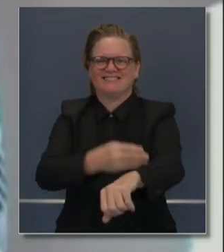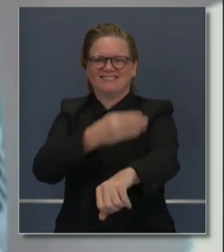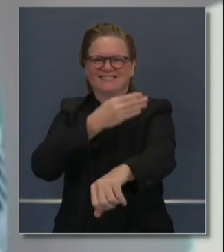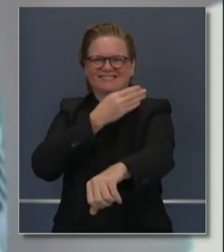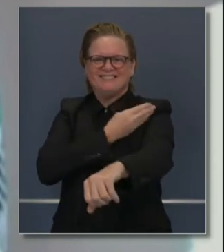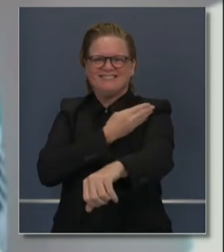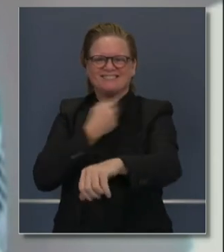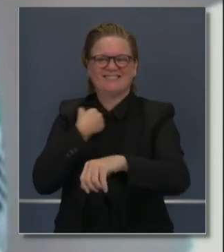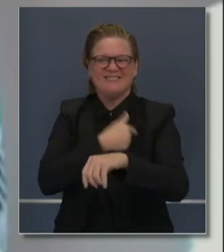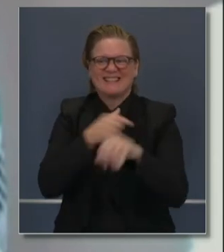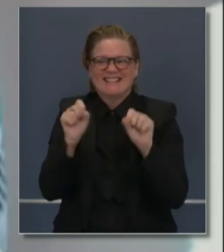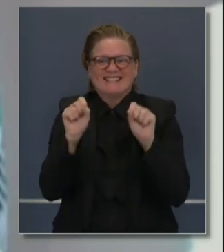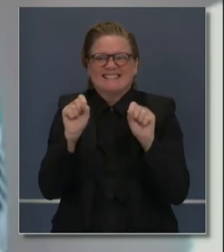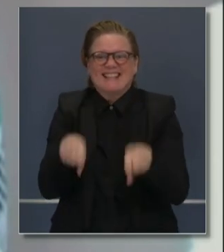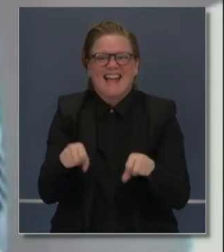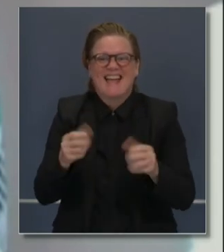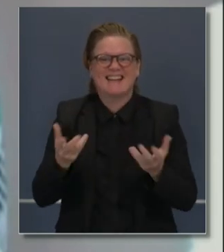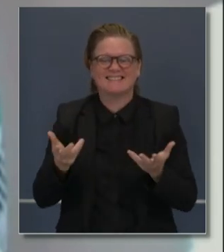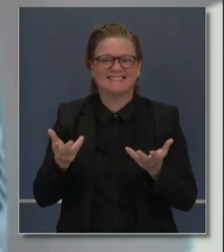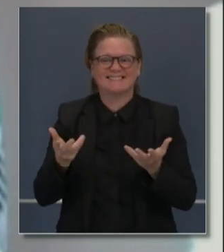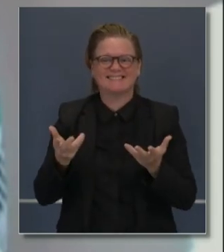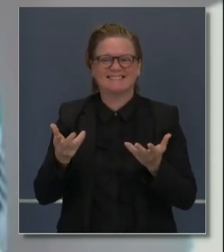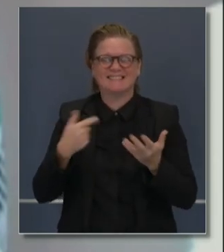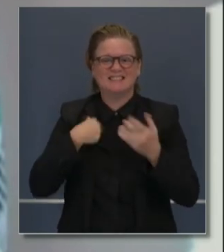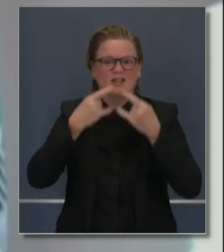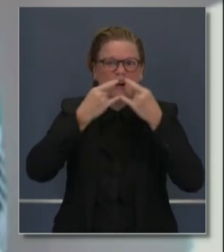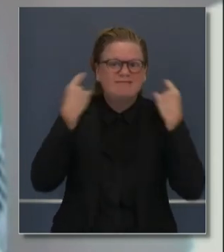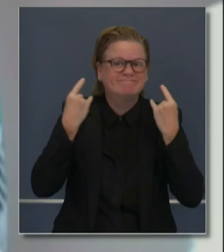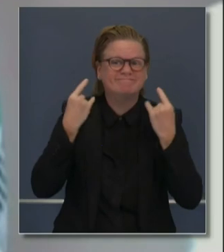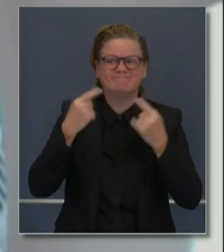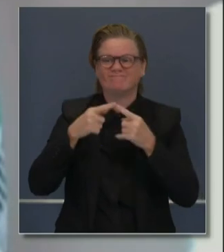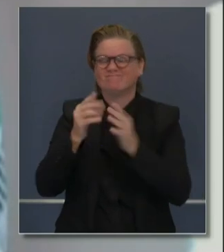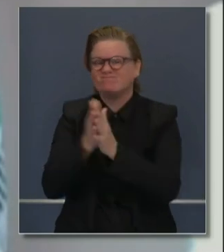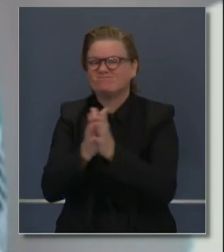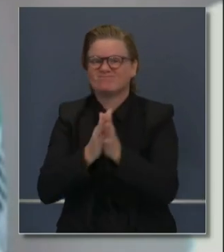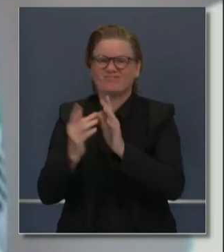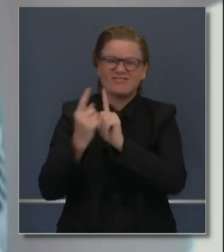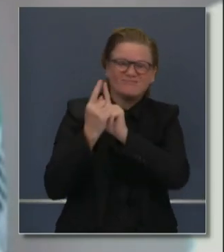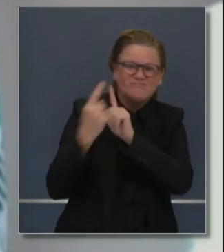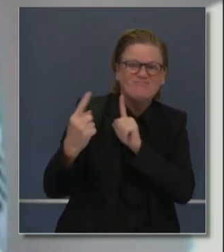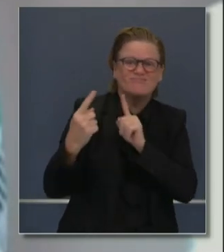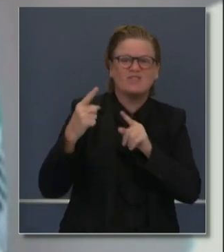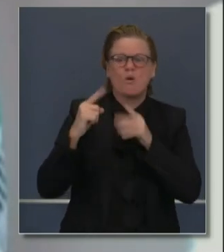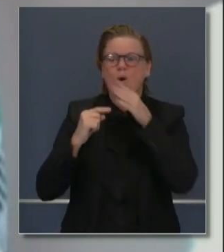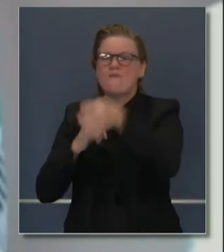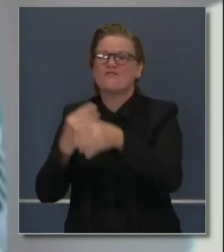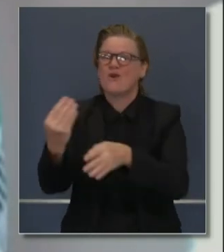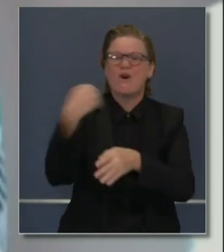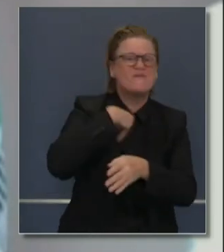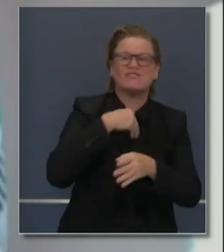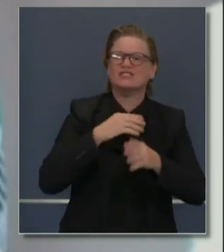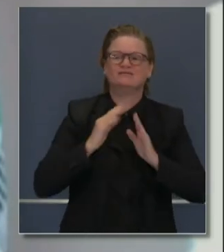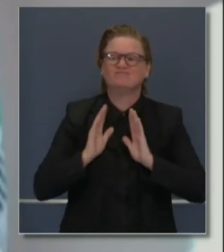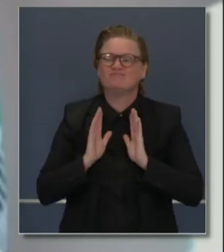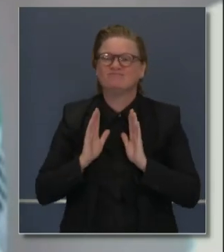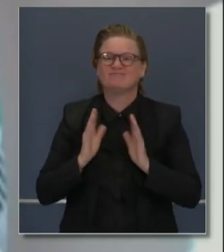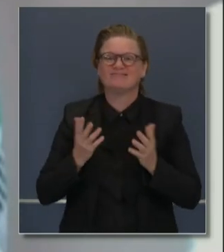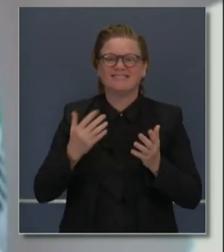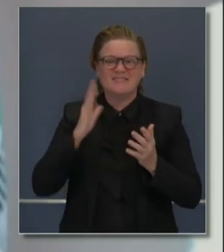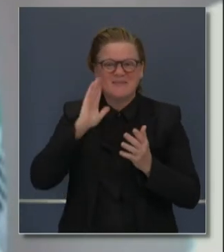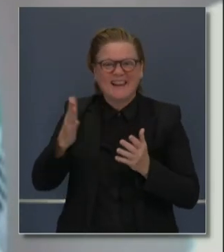time. Early on, some of those orders really were open-ended. We weren't sure. Today, we know that we can get impact from